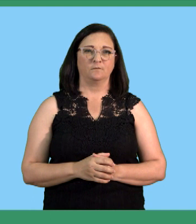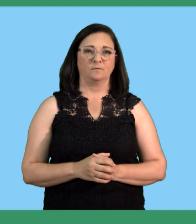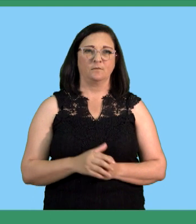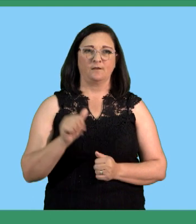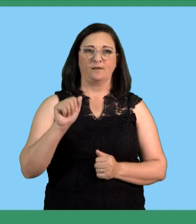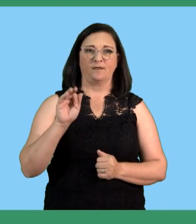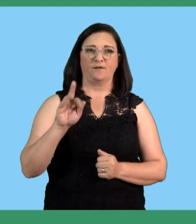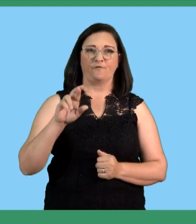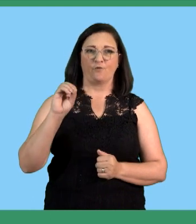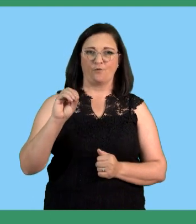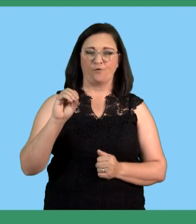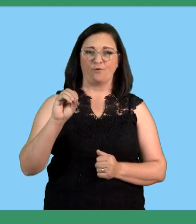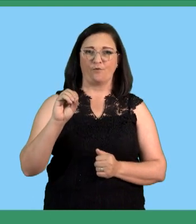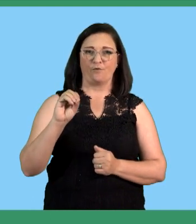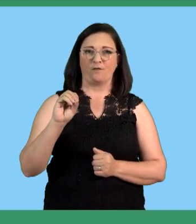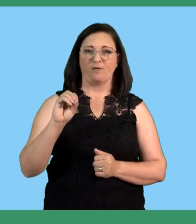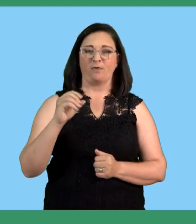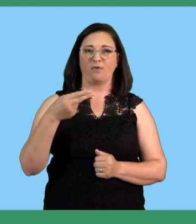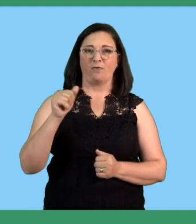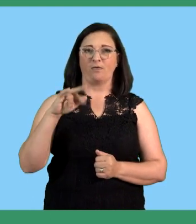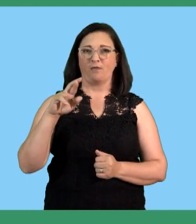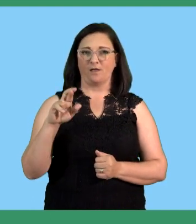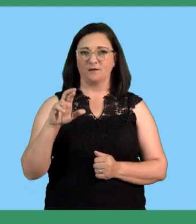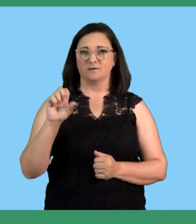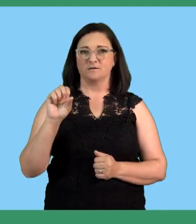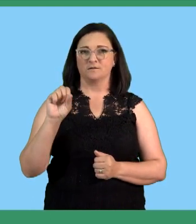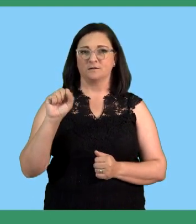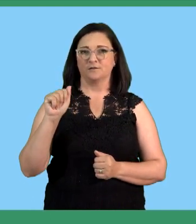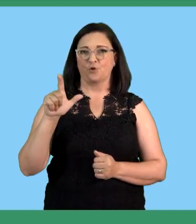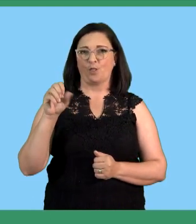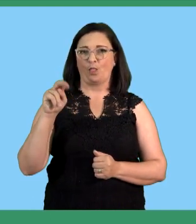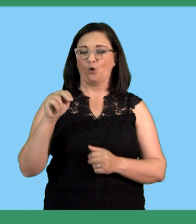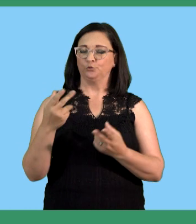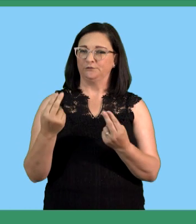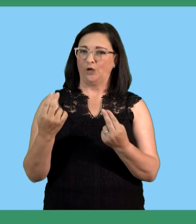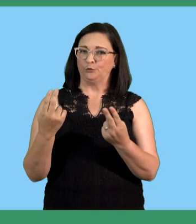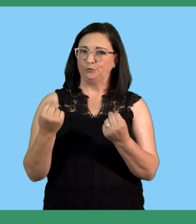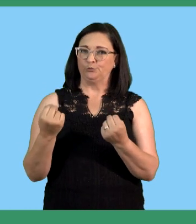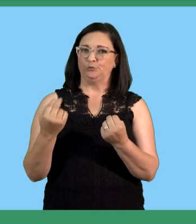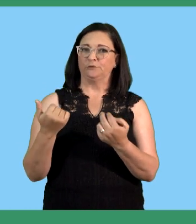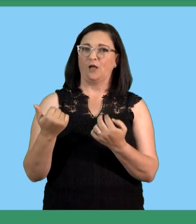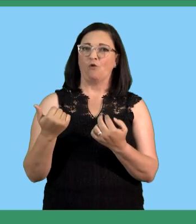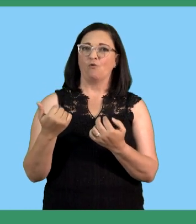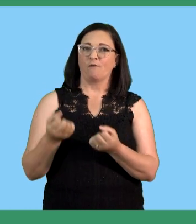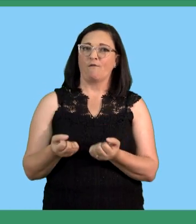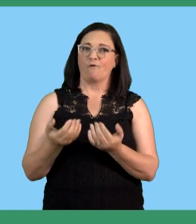Afro Hair Salon offers modern hairstyles. Kimberly, the owner, outlined to her new